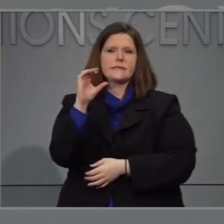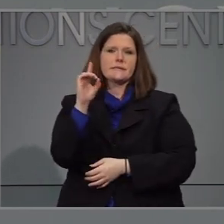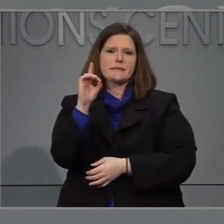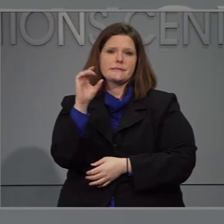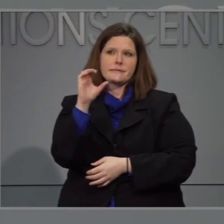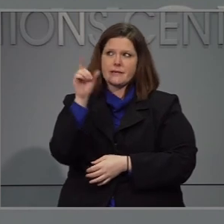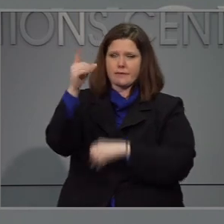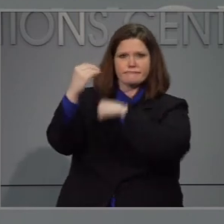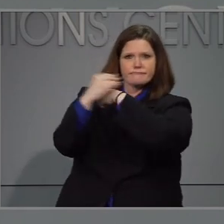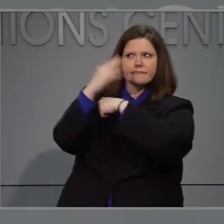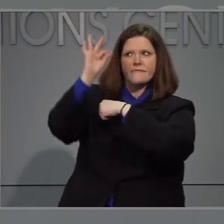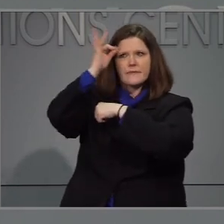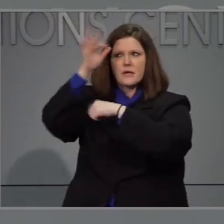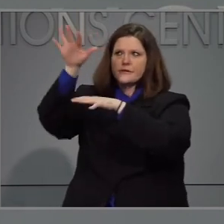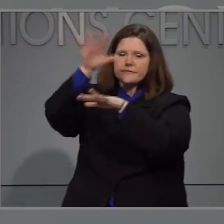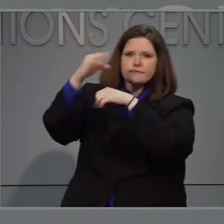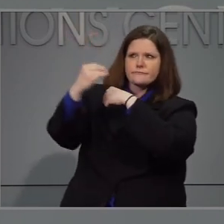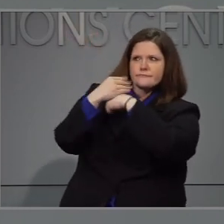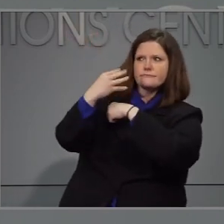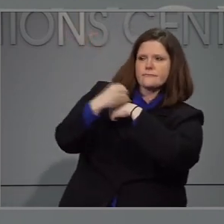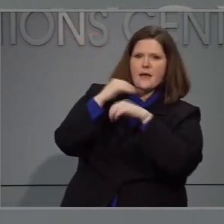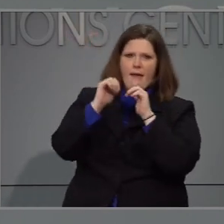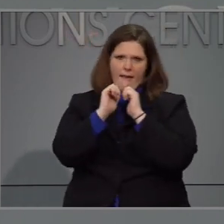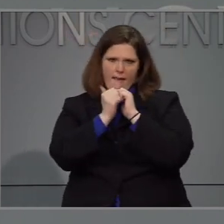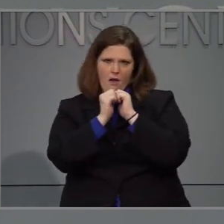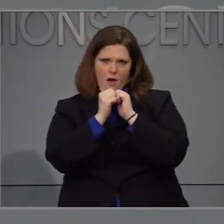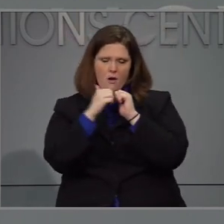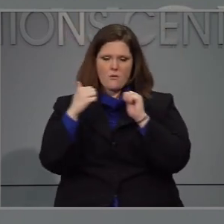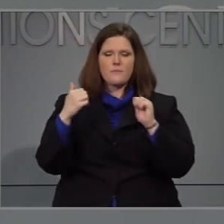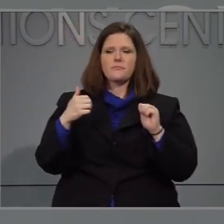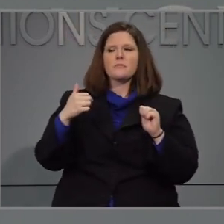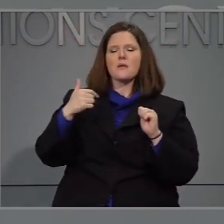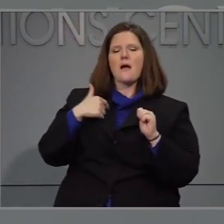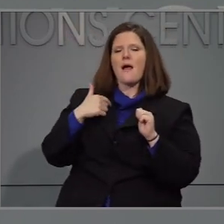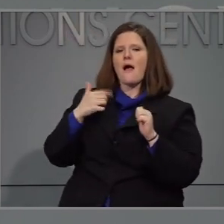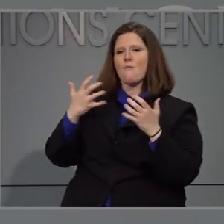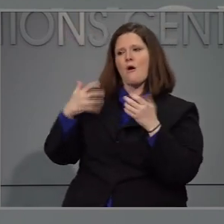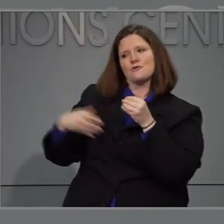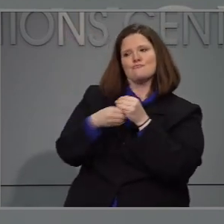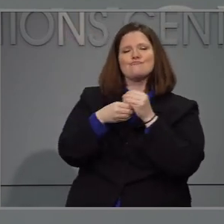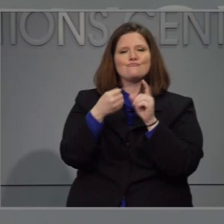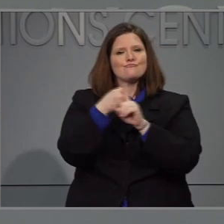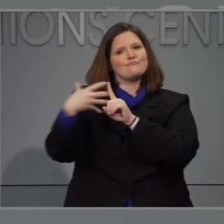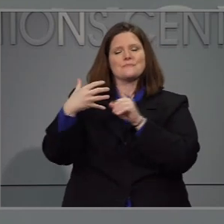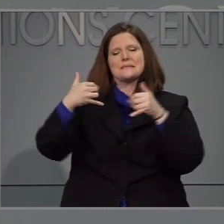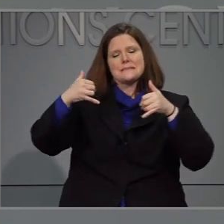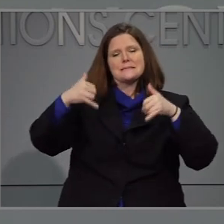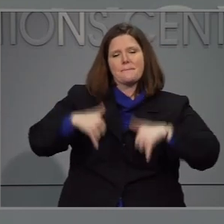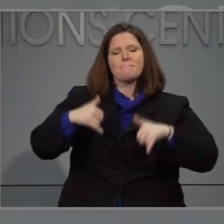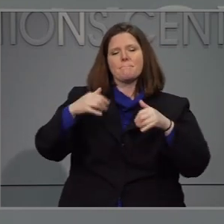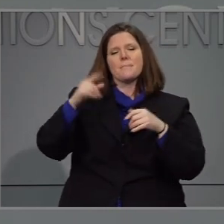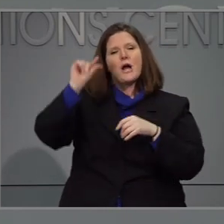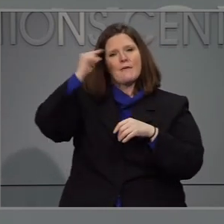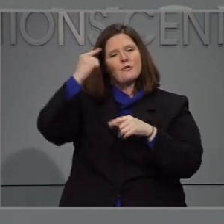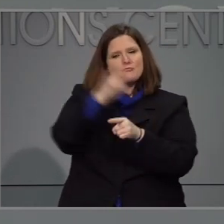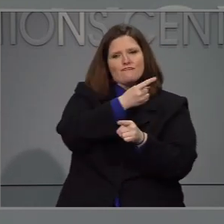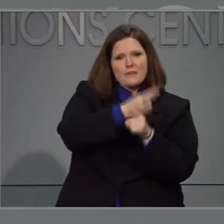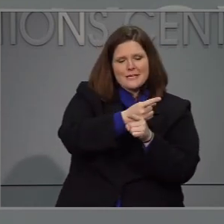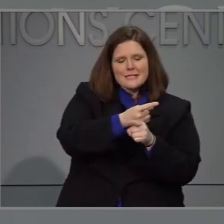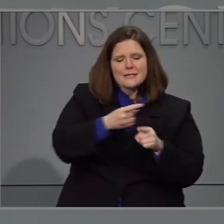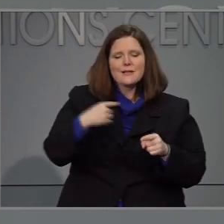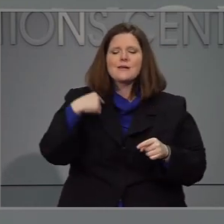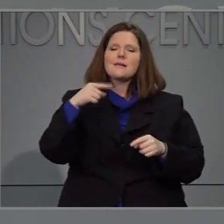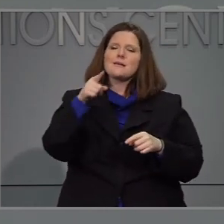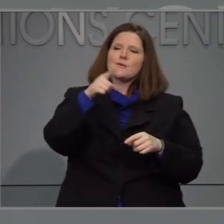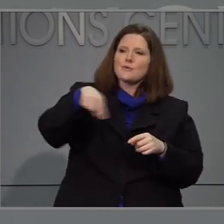best define this number. And I just echo what the governor said, is that we want folks who need healthcare